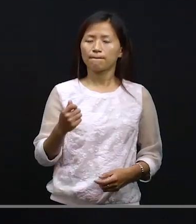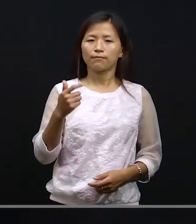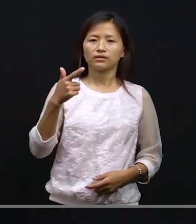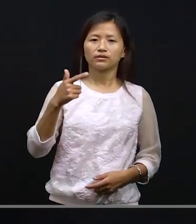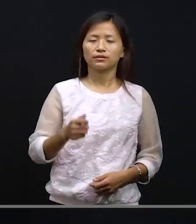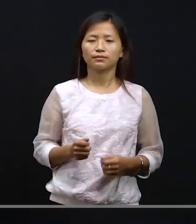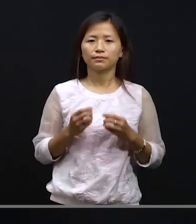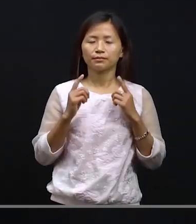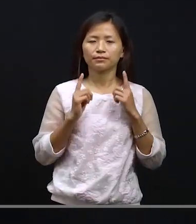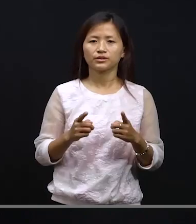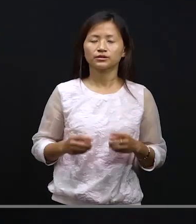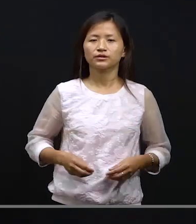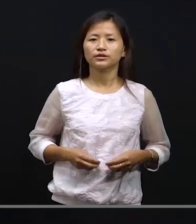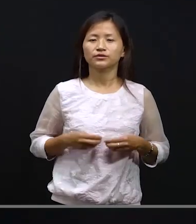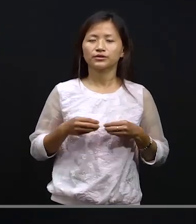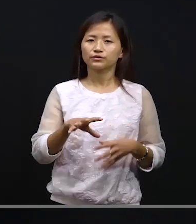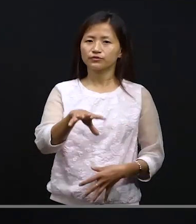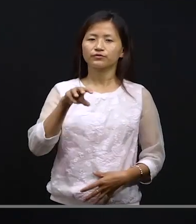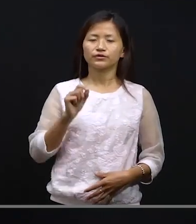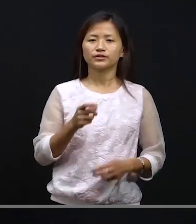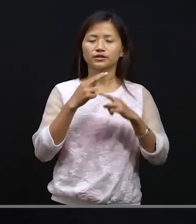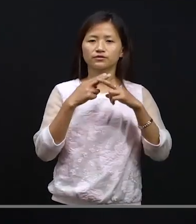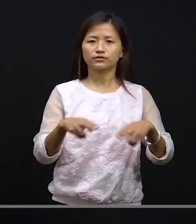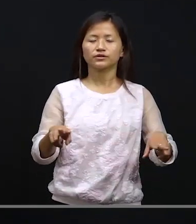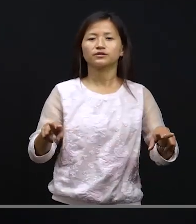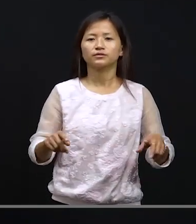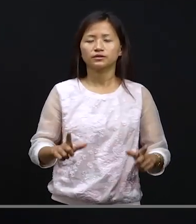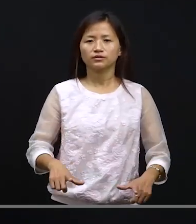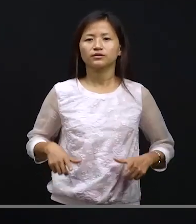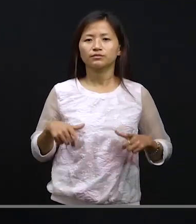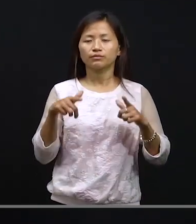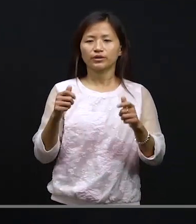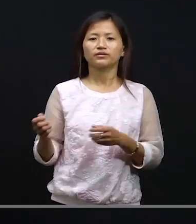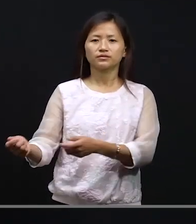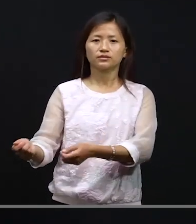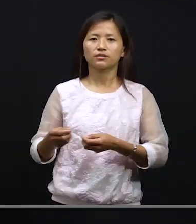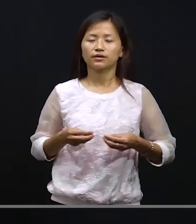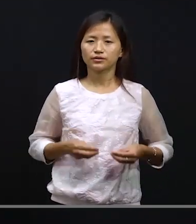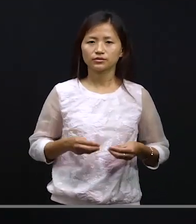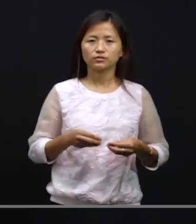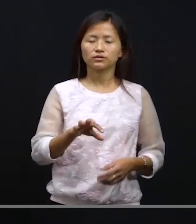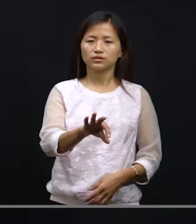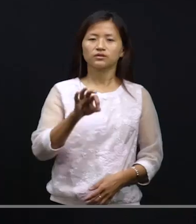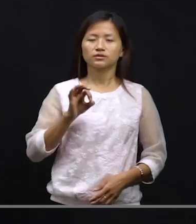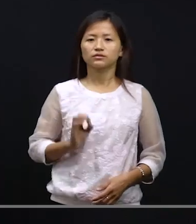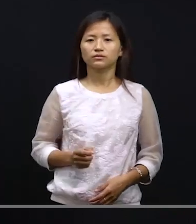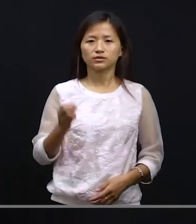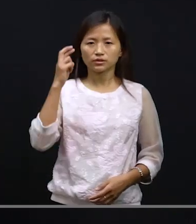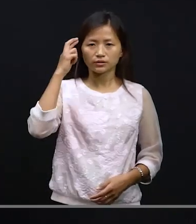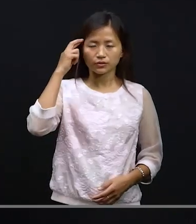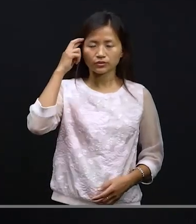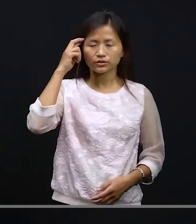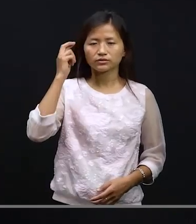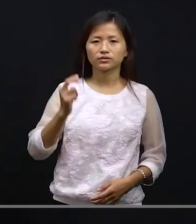find his freedom in his life by being hired by the young child who was innocent, and